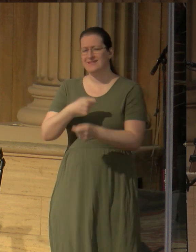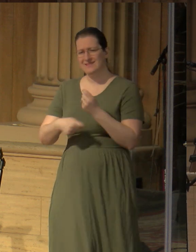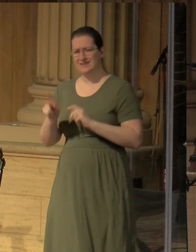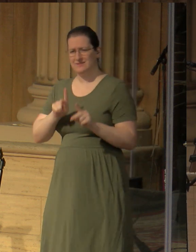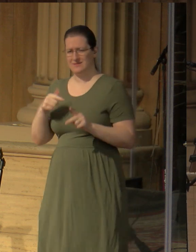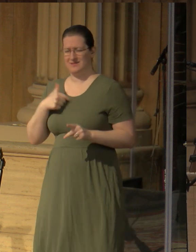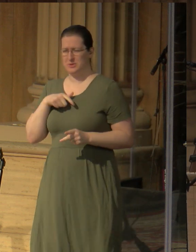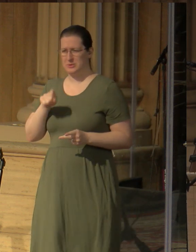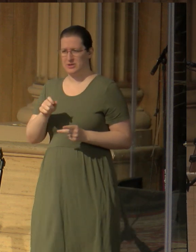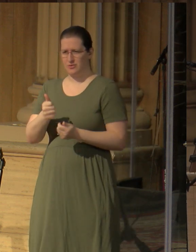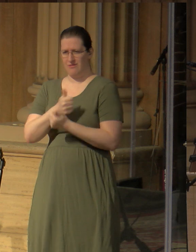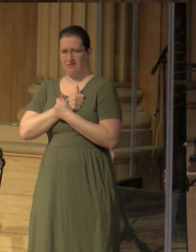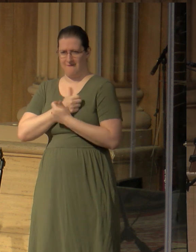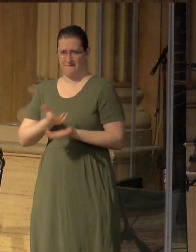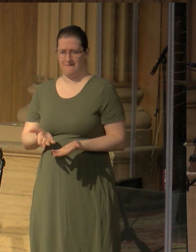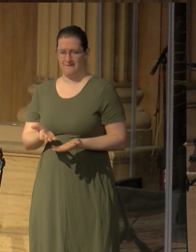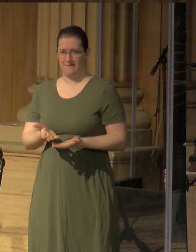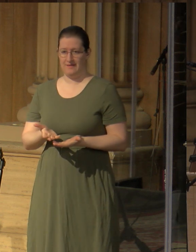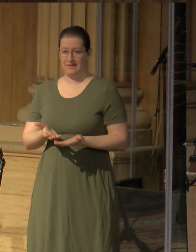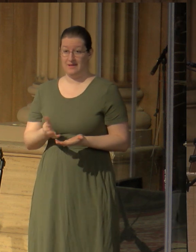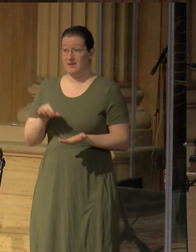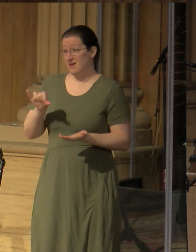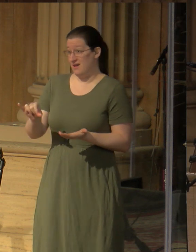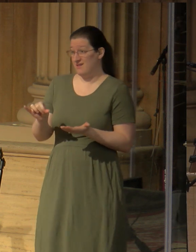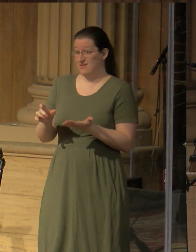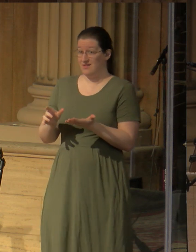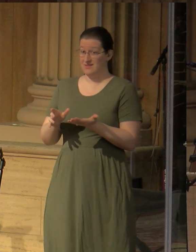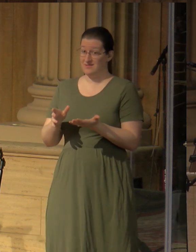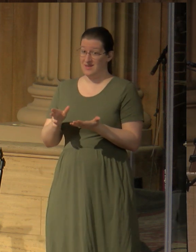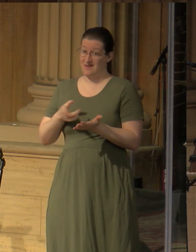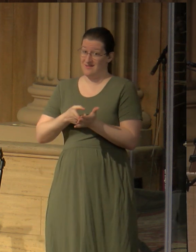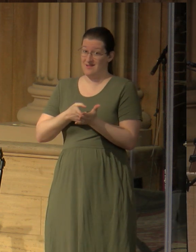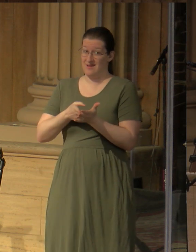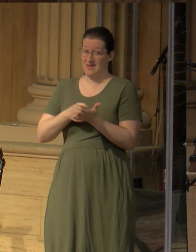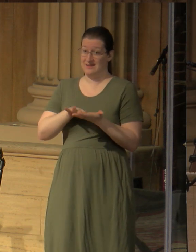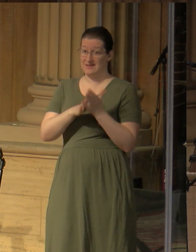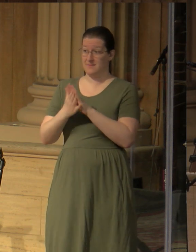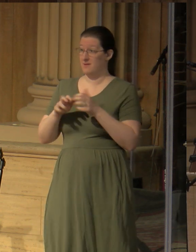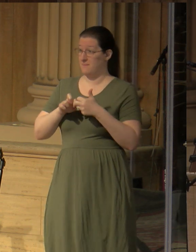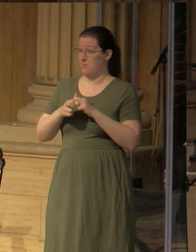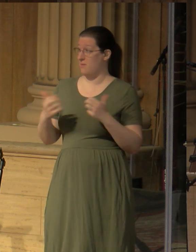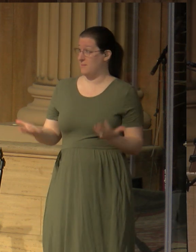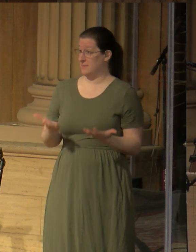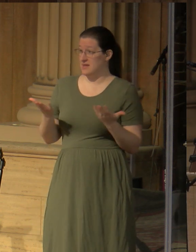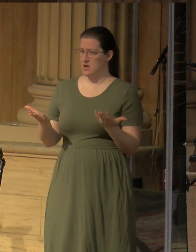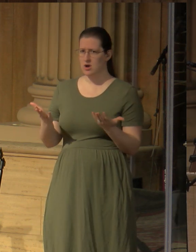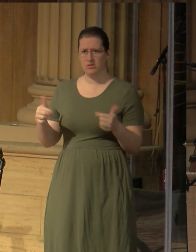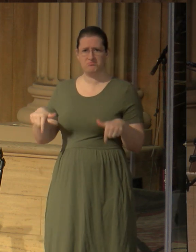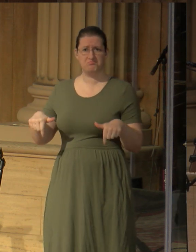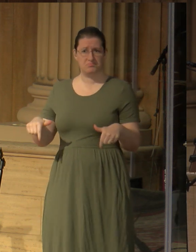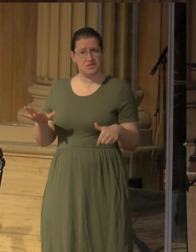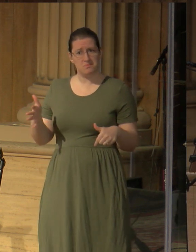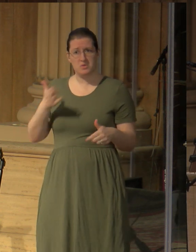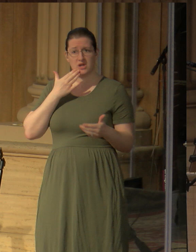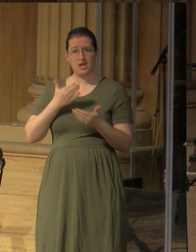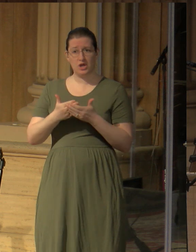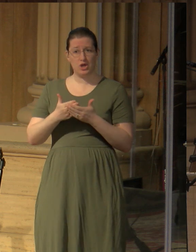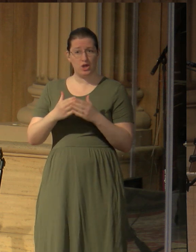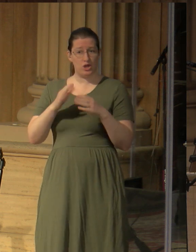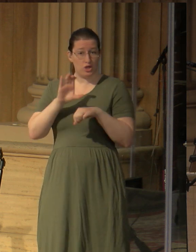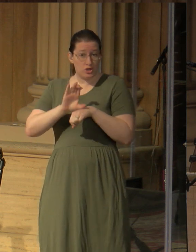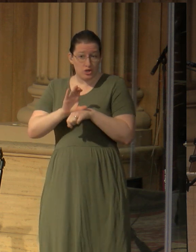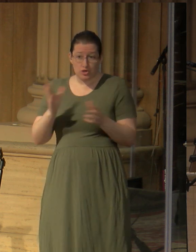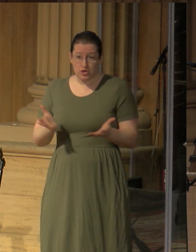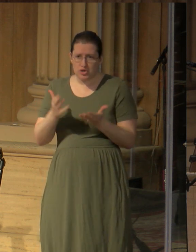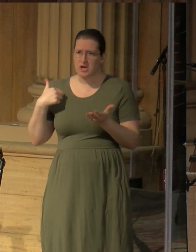And to be honest, this has been a bit of an issue here. I think we're known as a pretty good church to go to if you want to learn doctrine